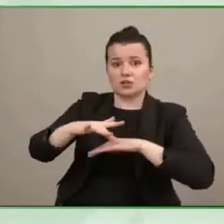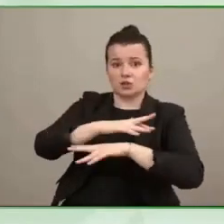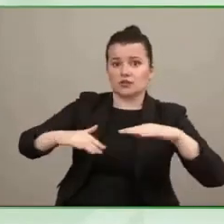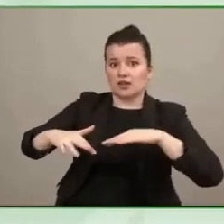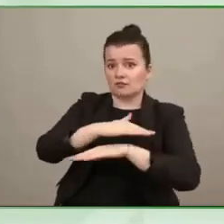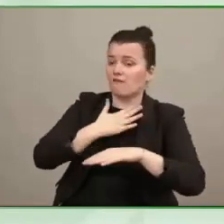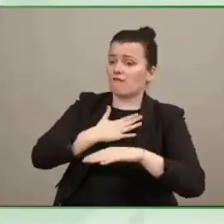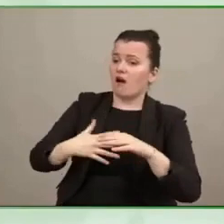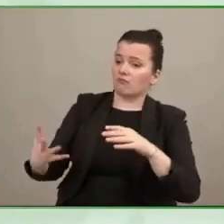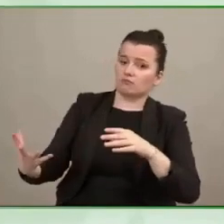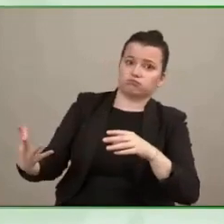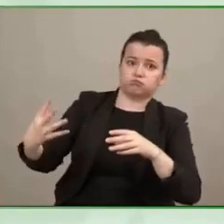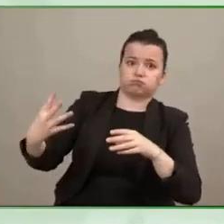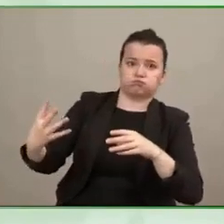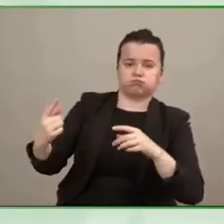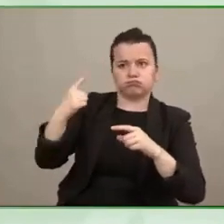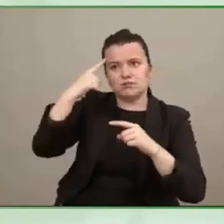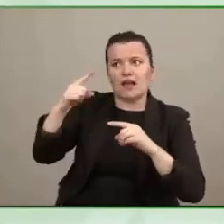The fairest we can,